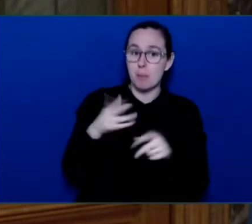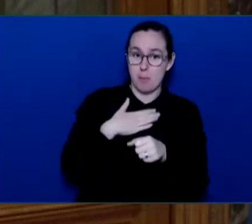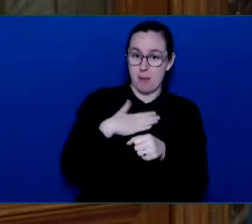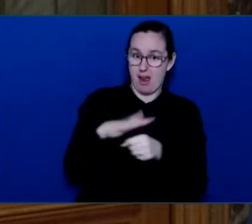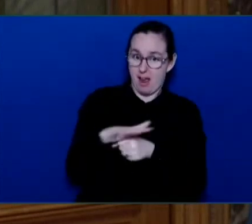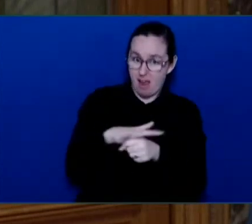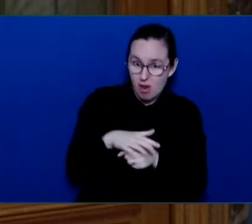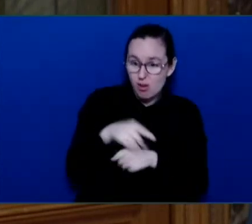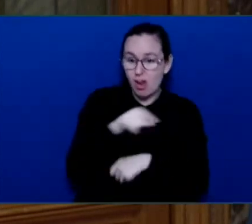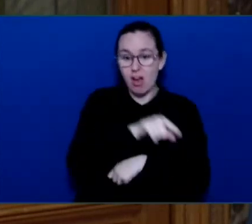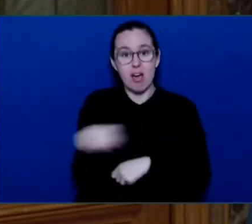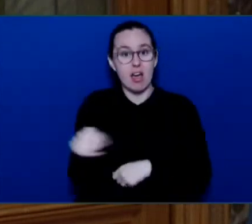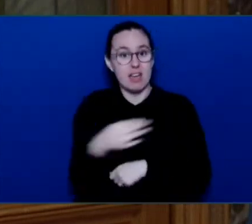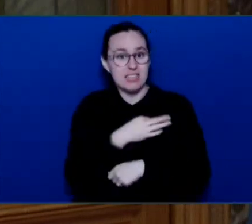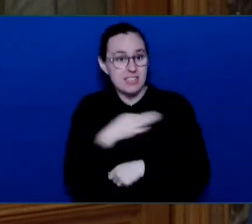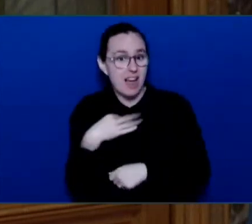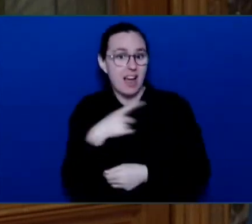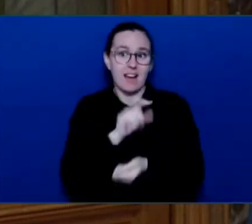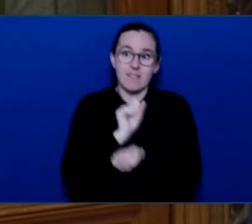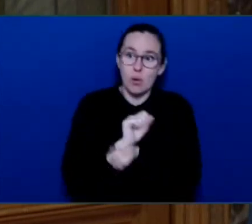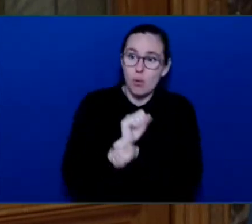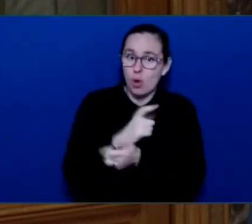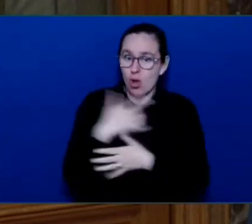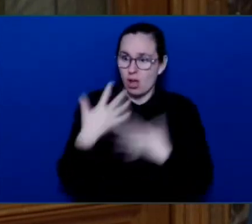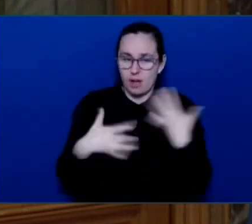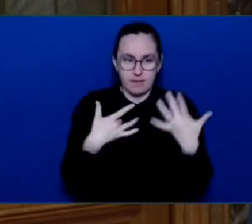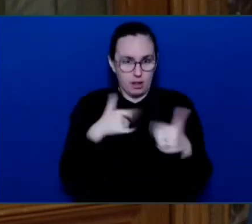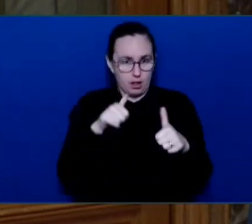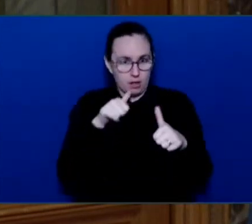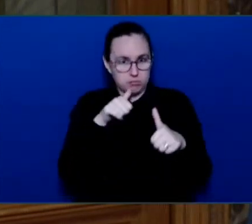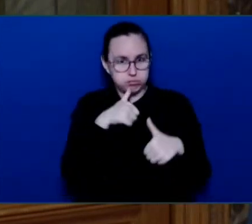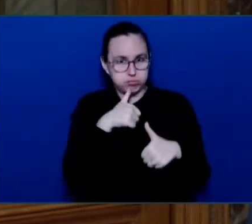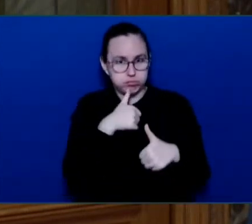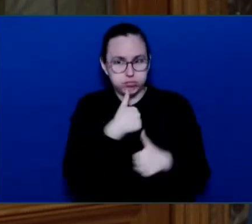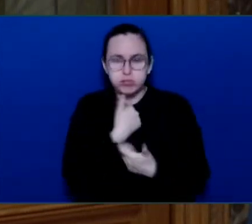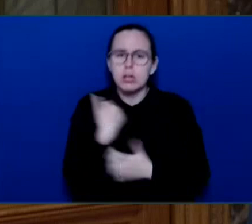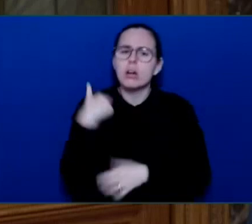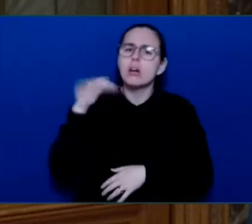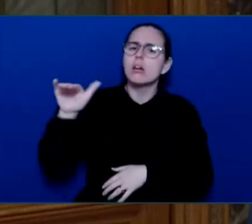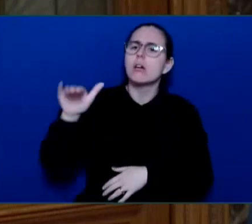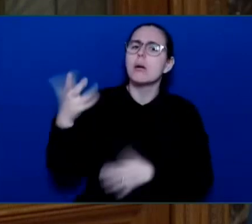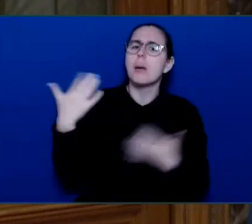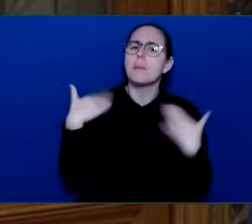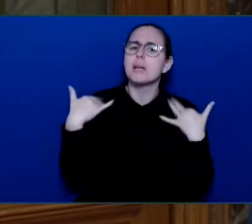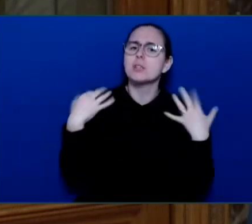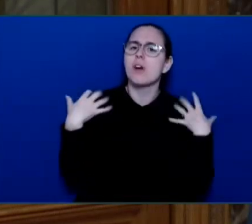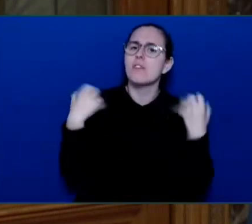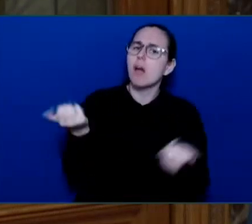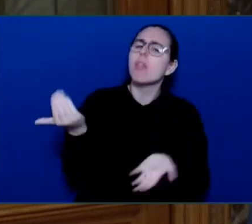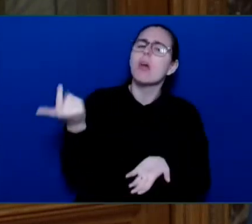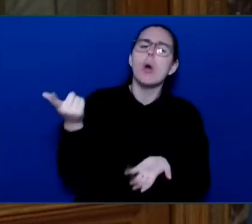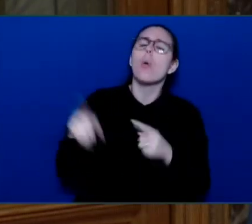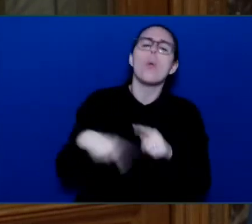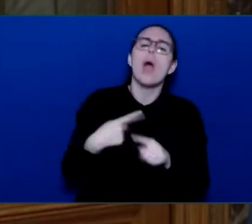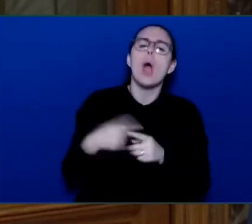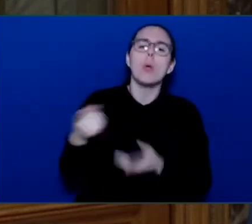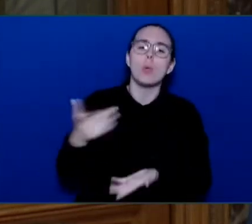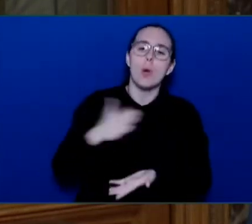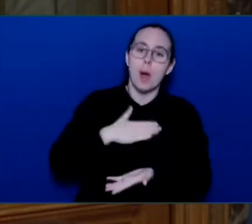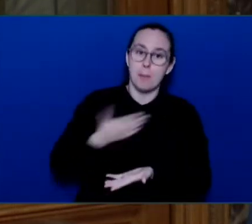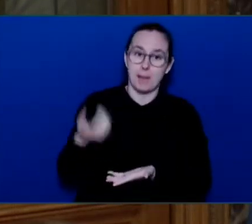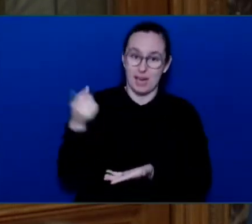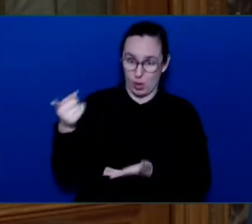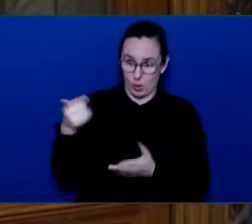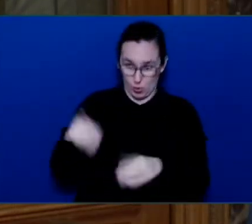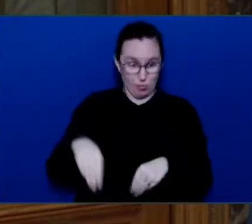Speaker, to the Minister of Health, when is he going to admit his approach to delivering the results for the people of this province is